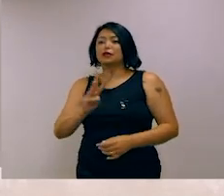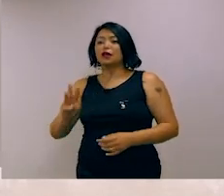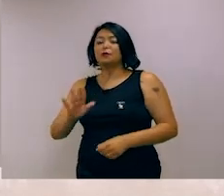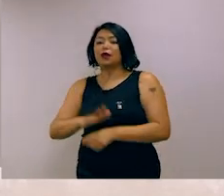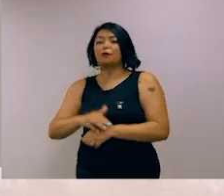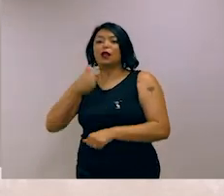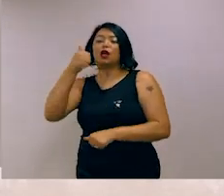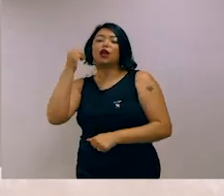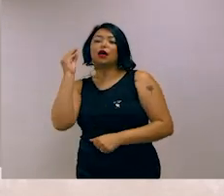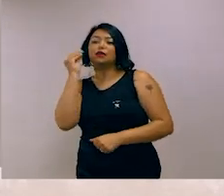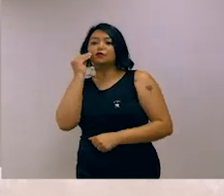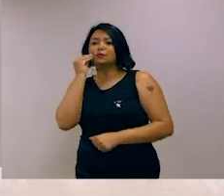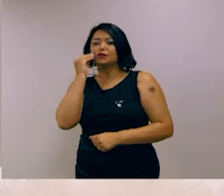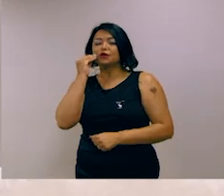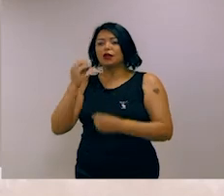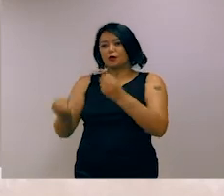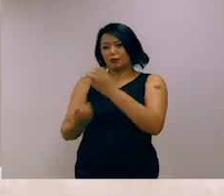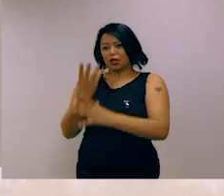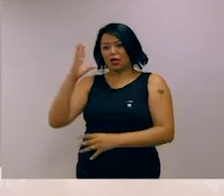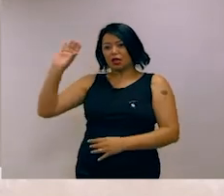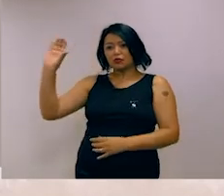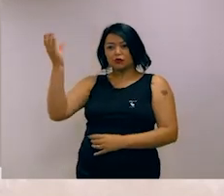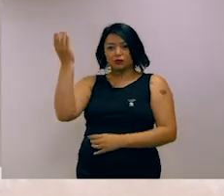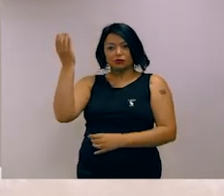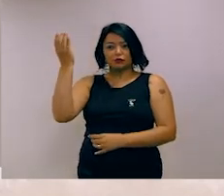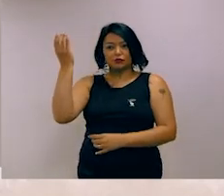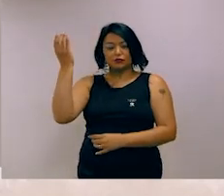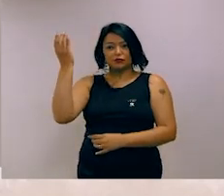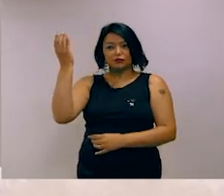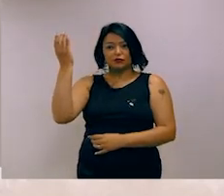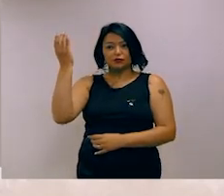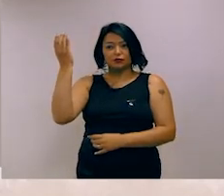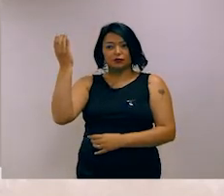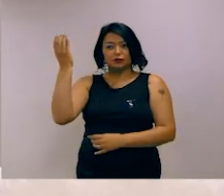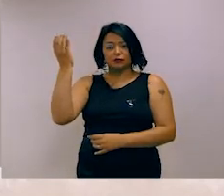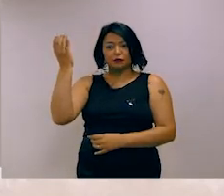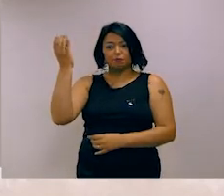our solutions that we go to the customers with.